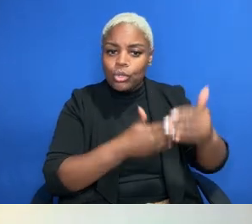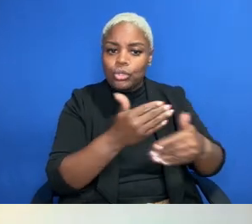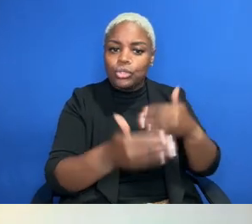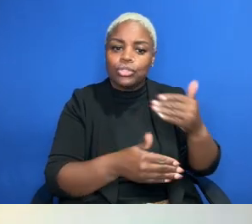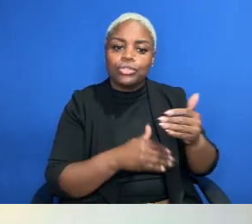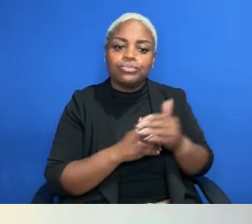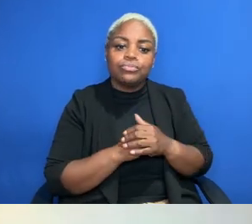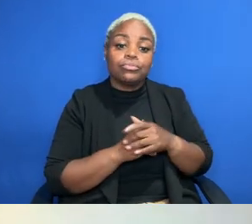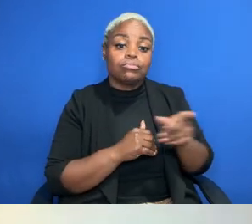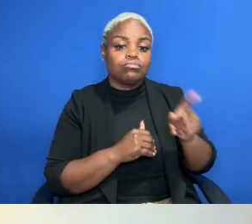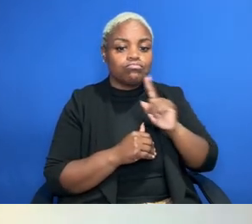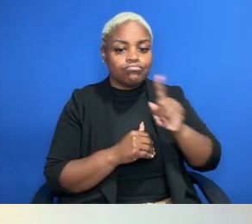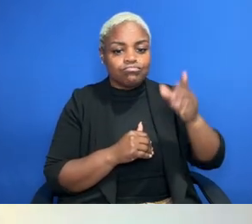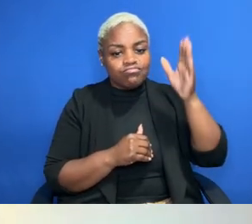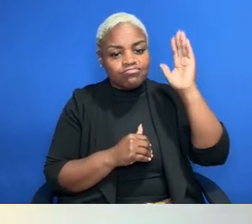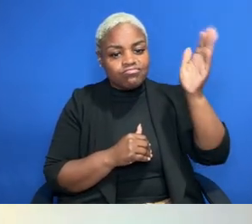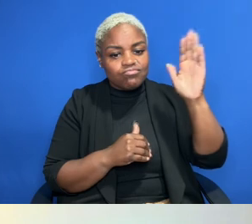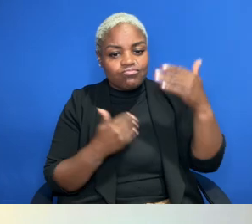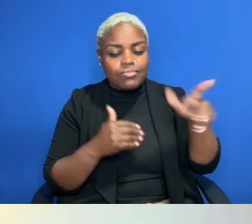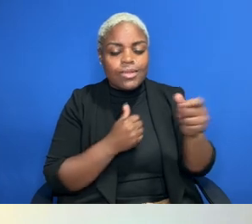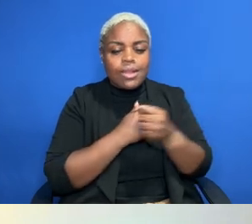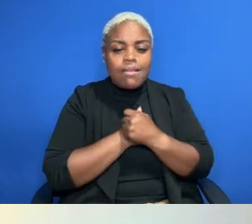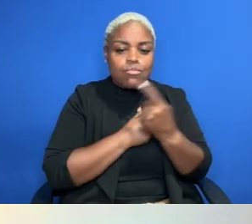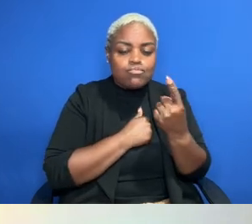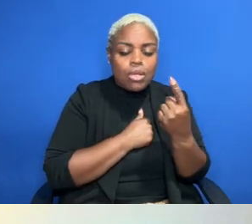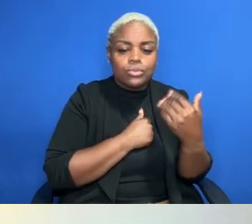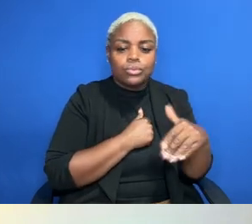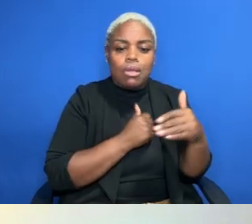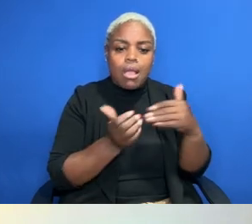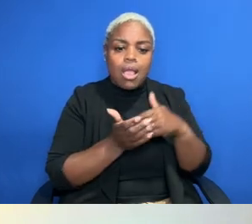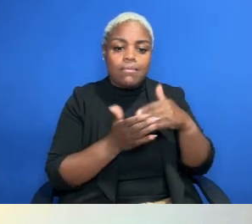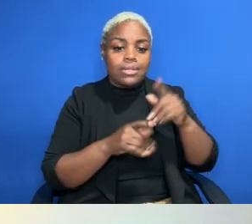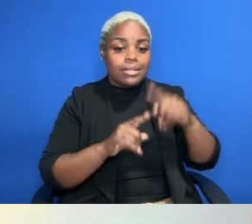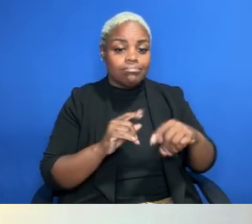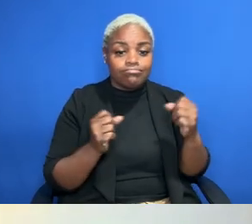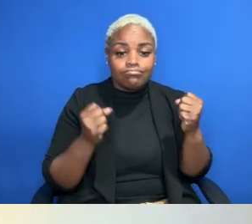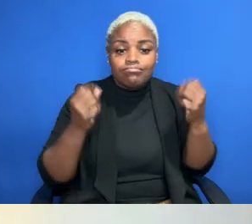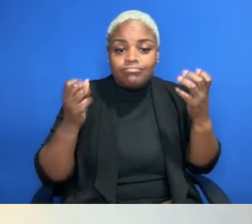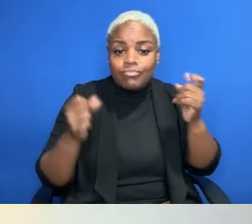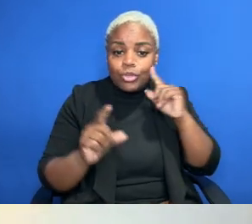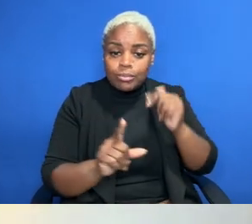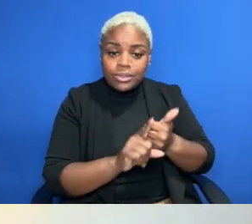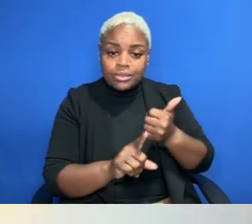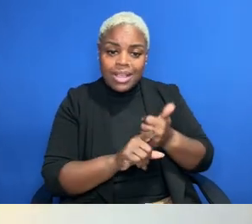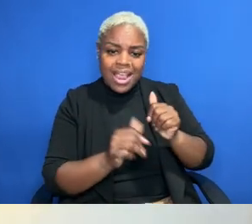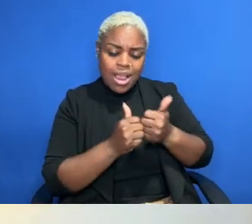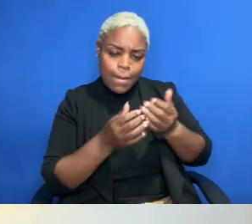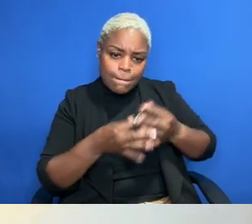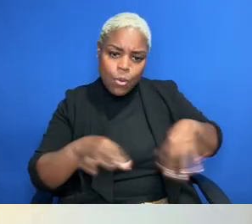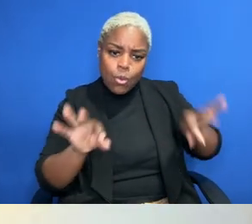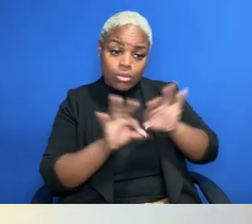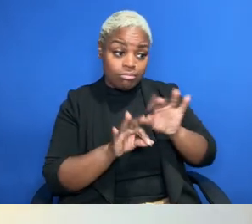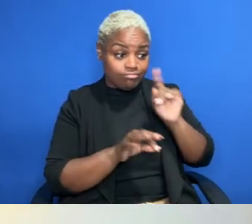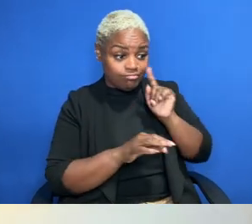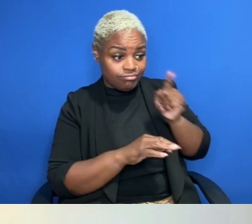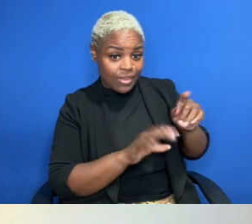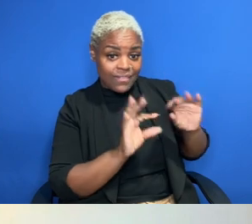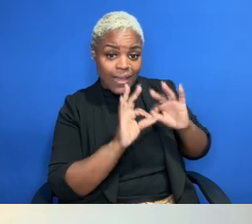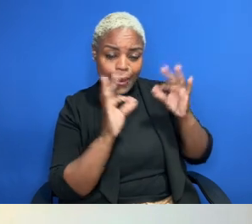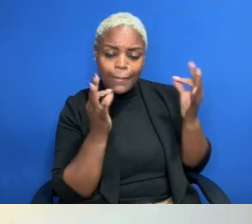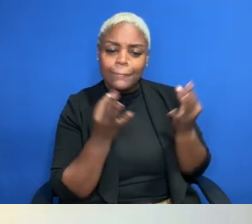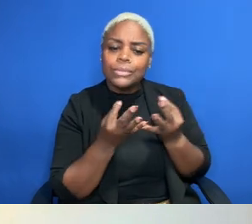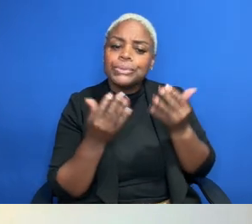families need to come forward. They're the spokespersons. Their loved ones often can't speak up for themselves. So just, you